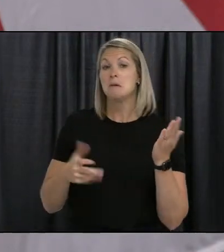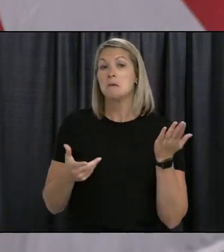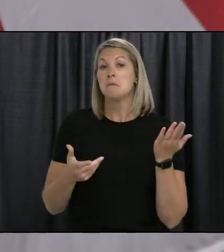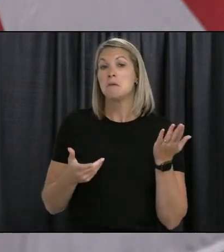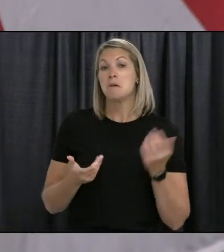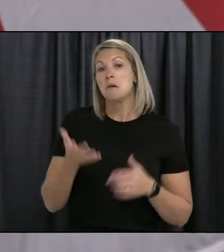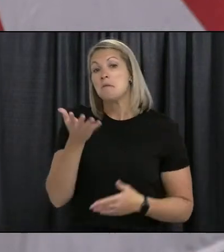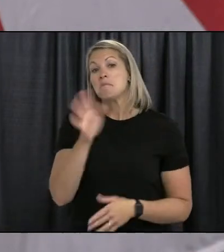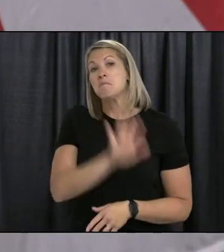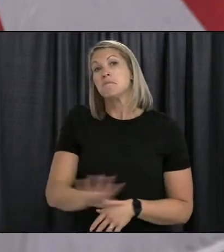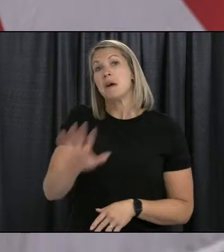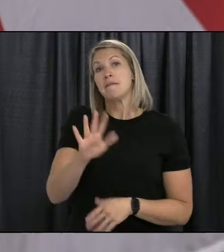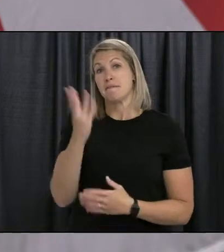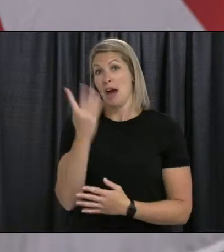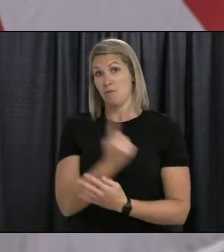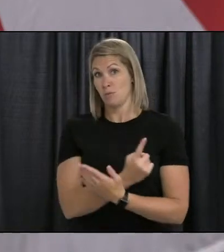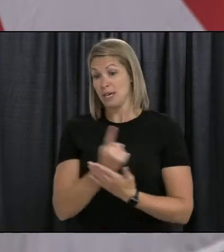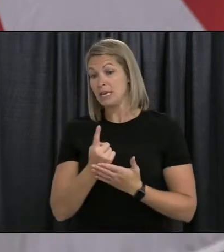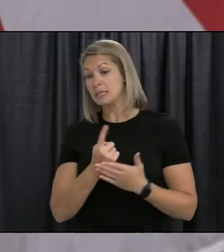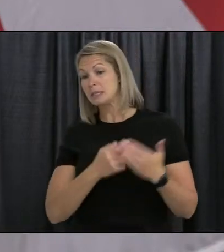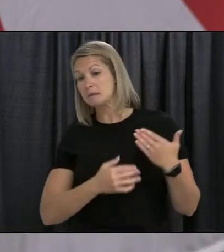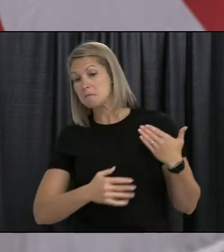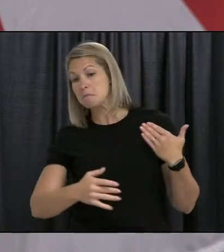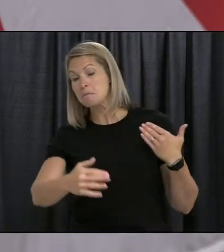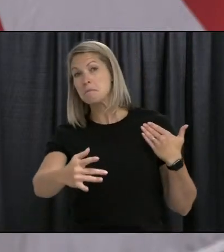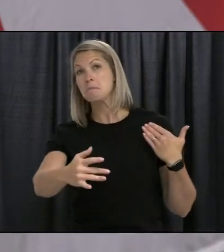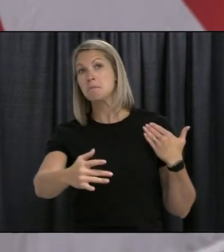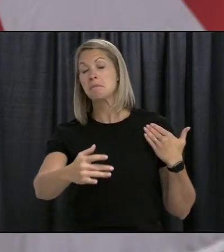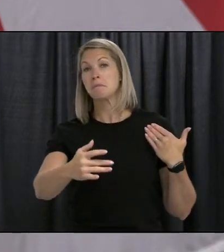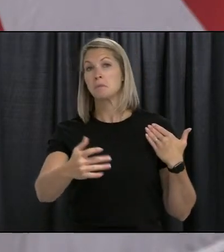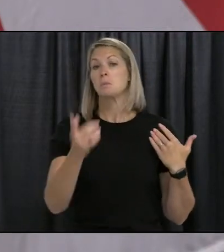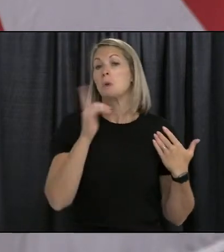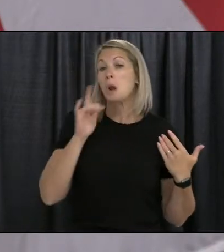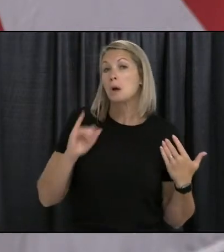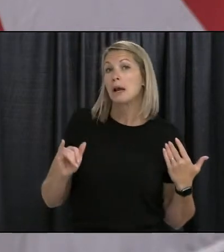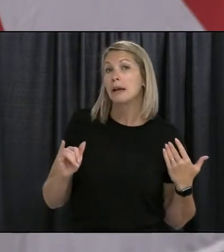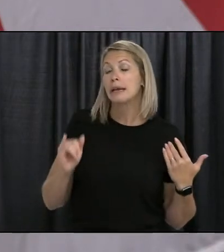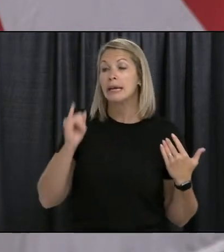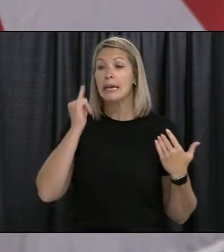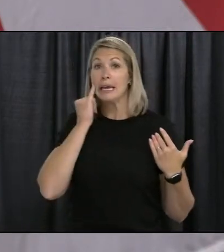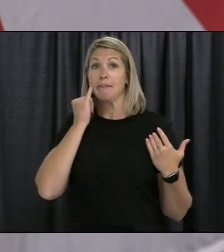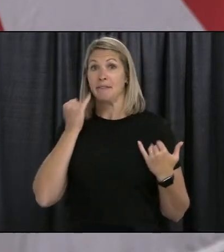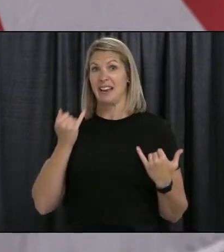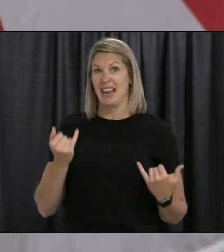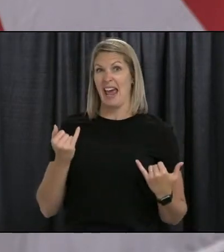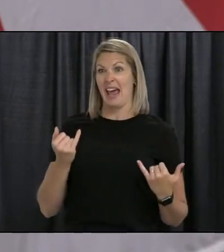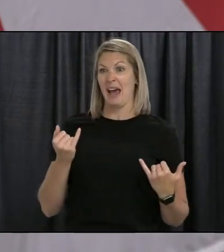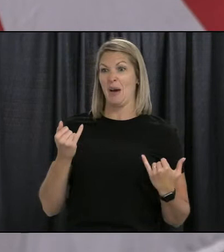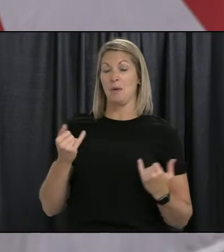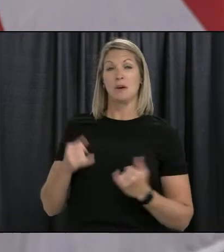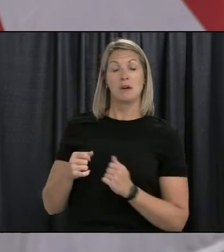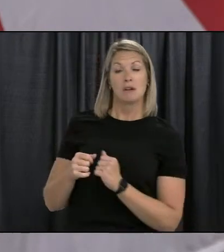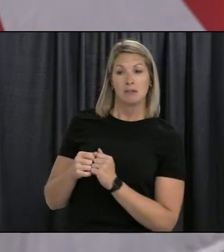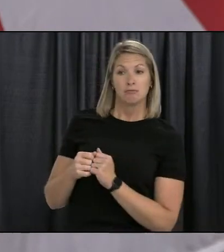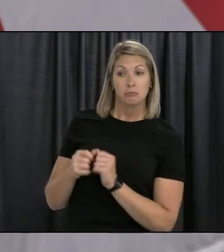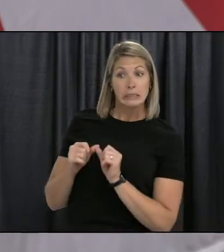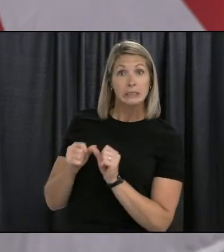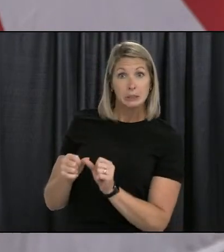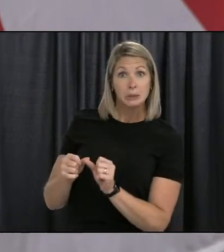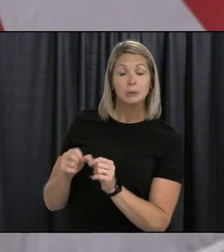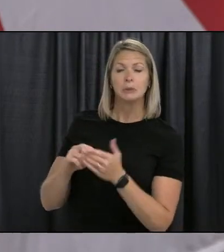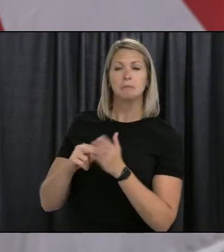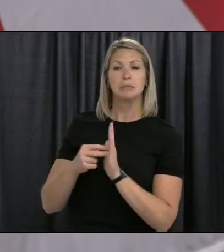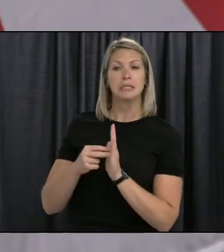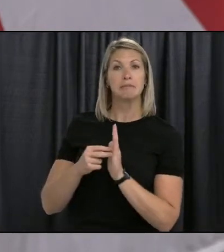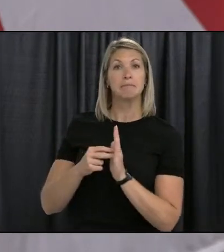in 5 weeks, but if our low prevalence of COVID-19 holds, there is no plan to cancel trick-or-treating for children.